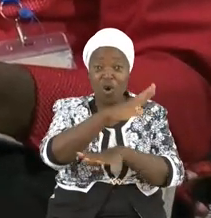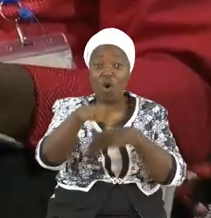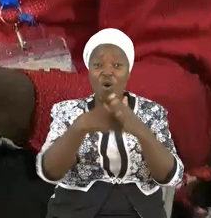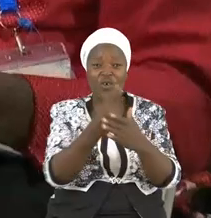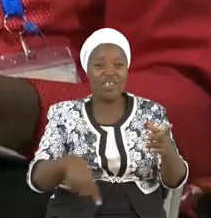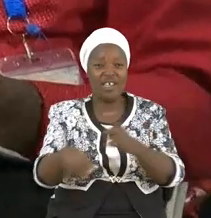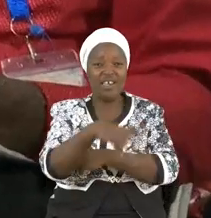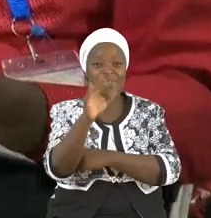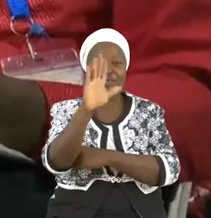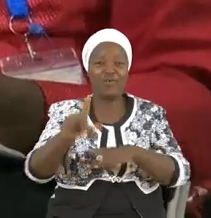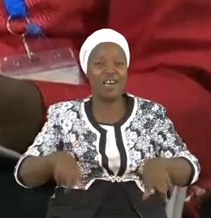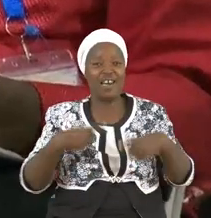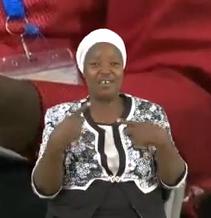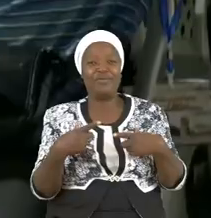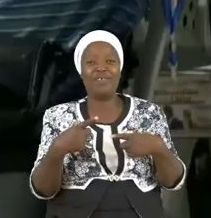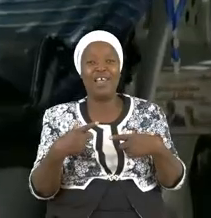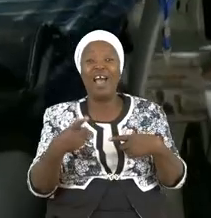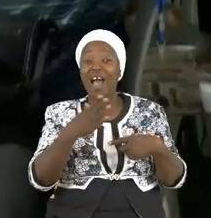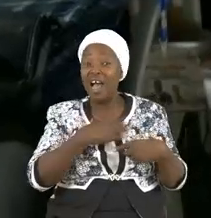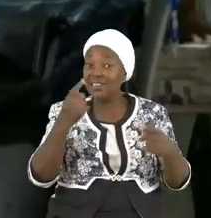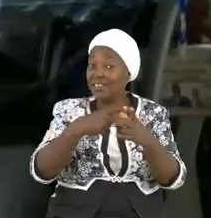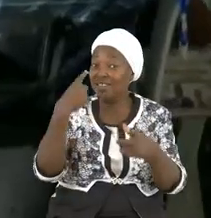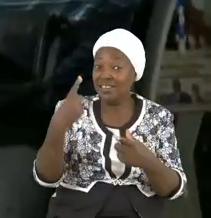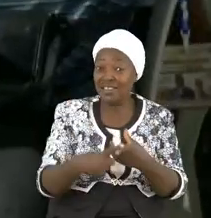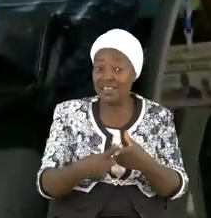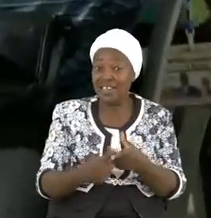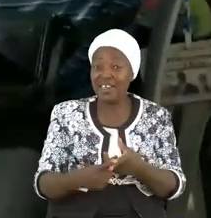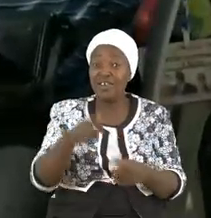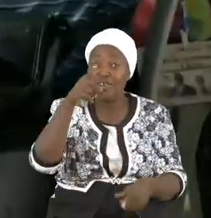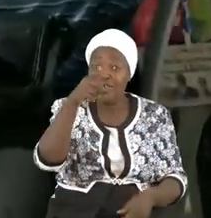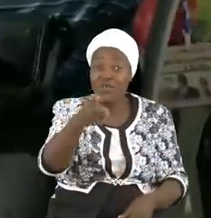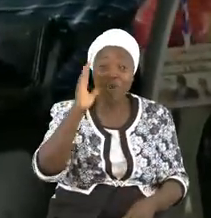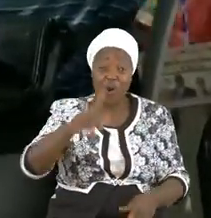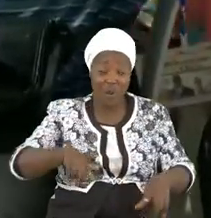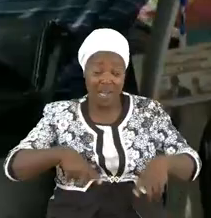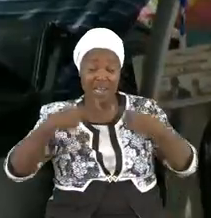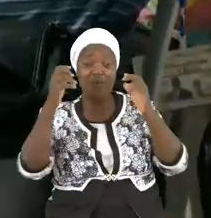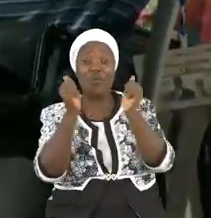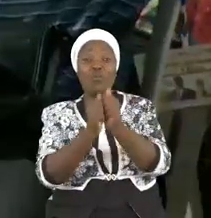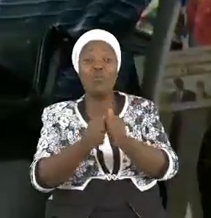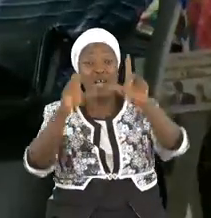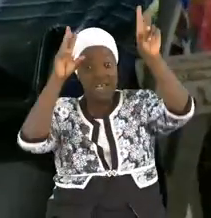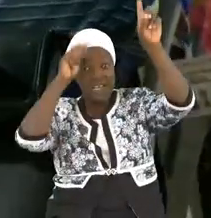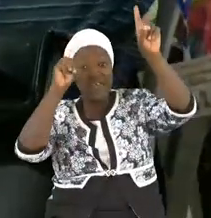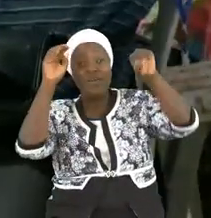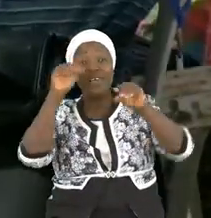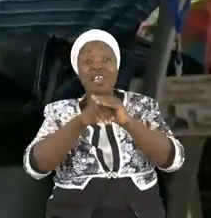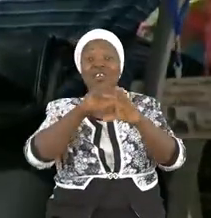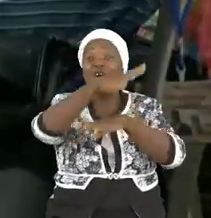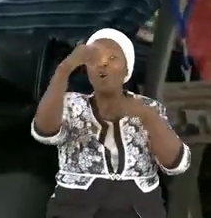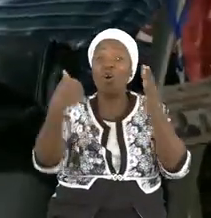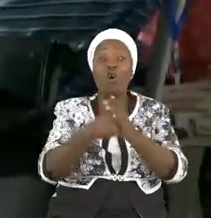your life. And then you will dwell with him in all eternity